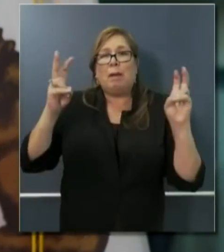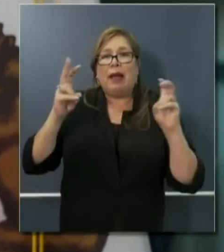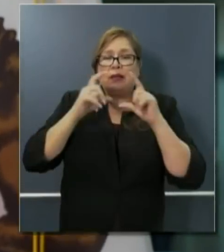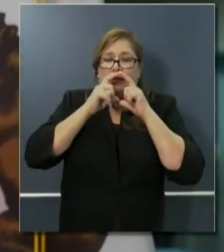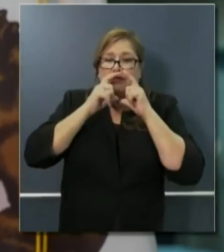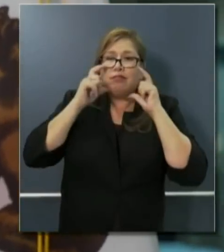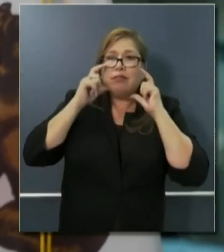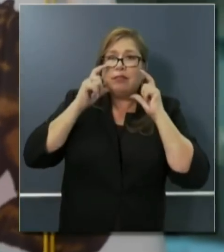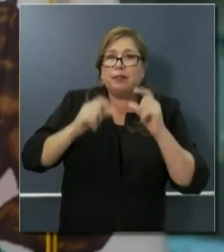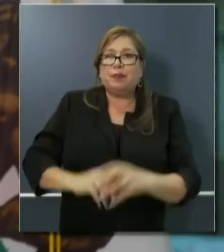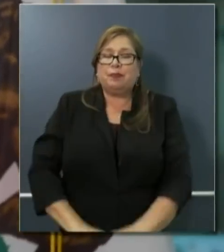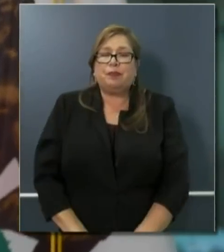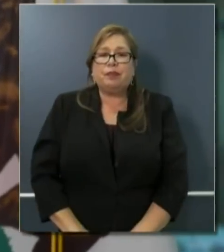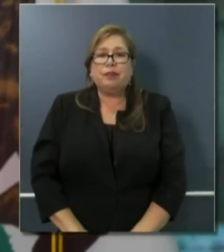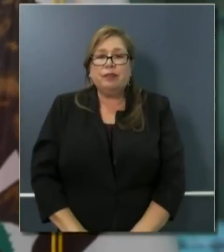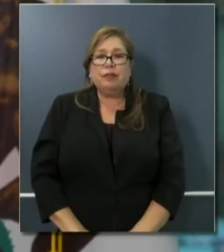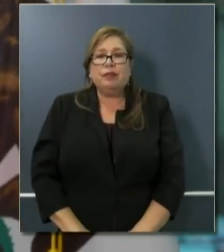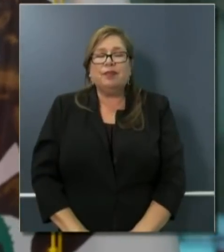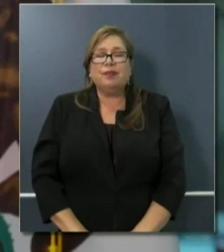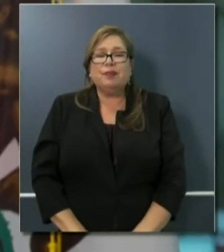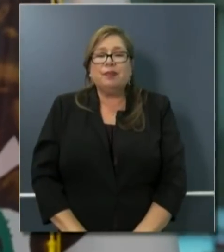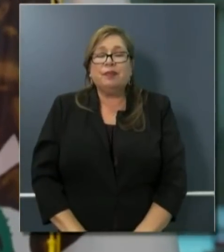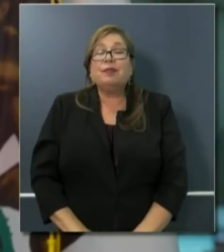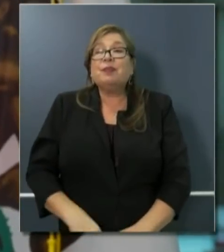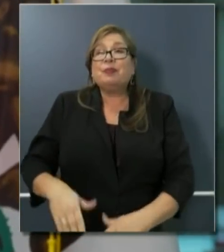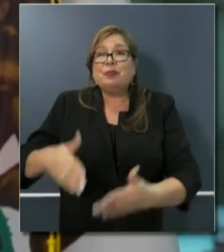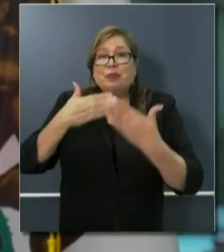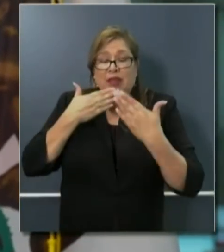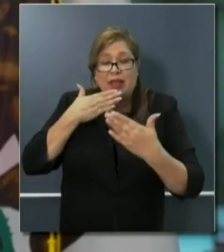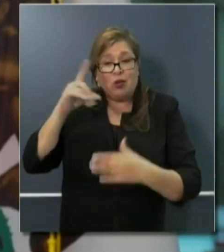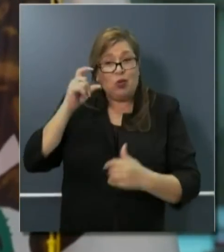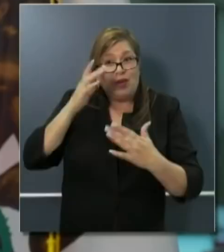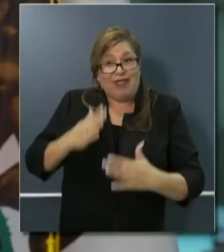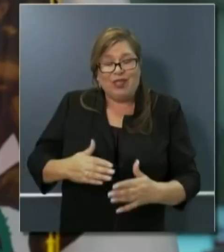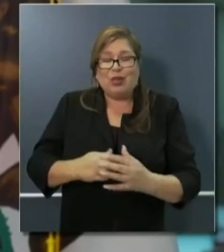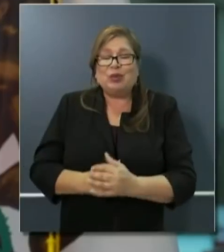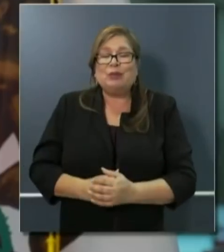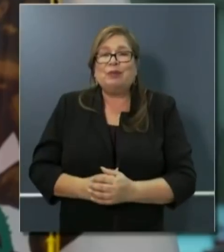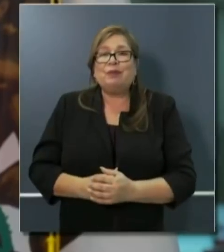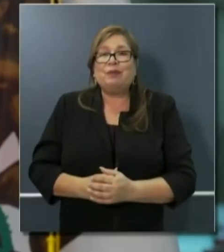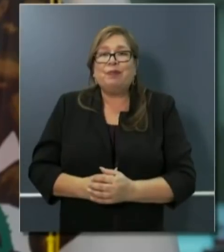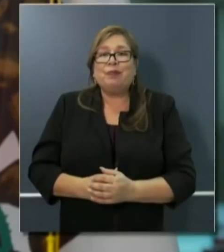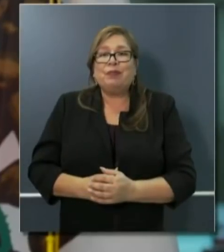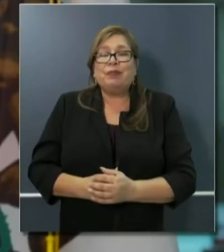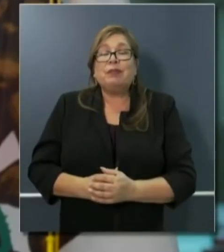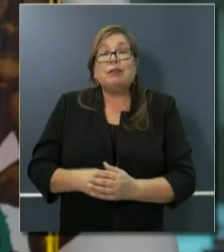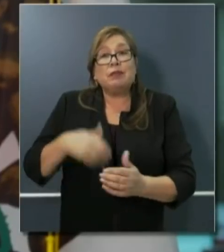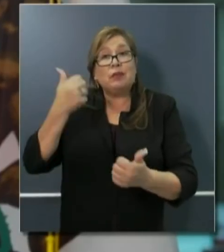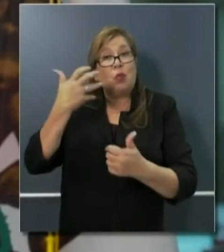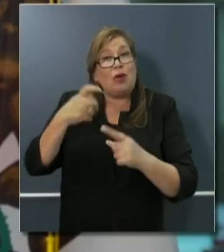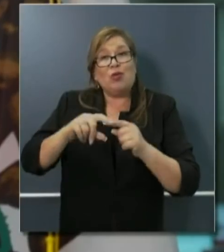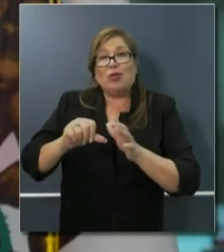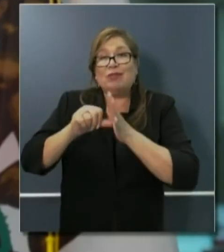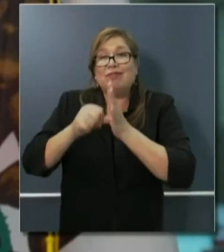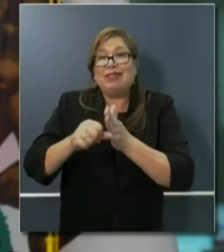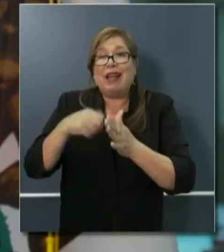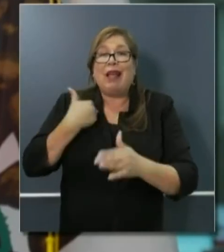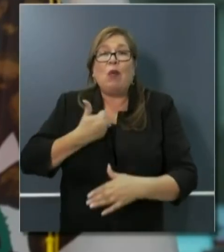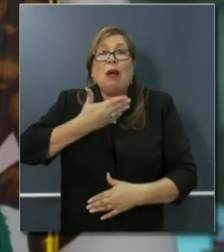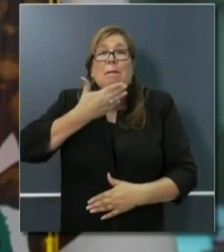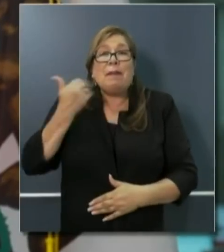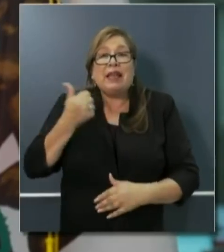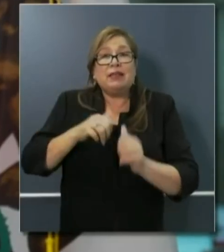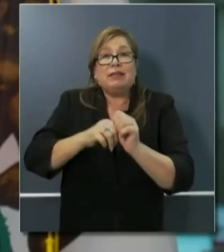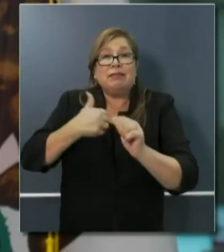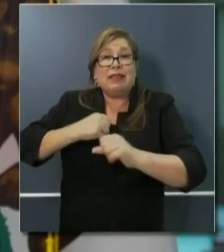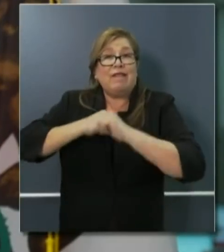Thank you, Governor. Just to reiterate as well, from an evidence perspective, our best defense against this virus